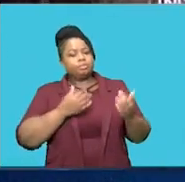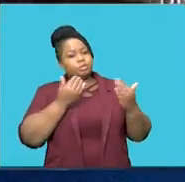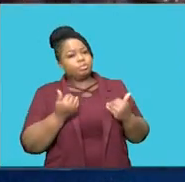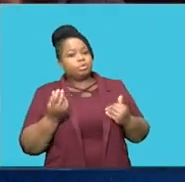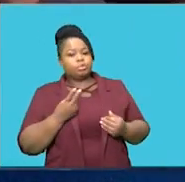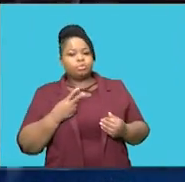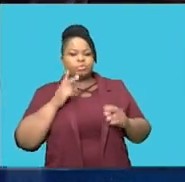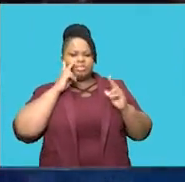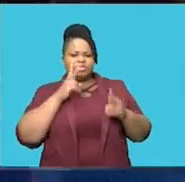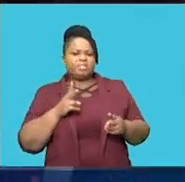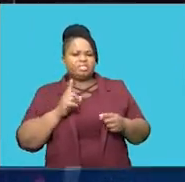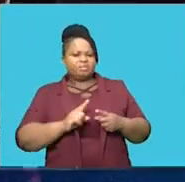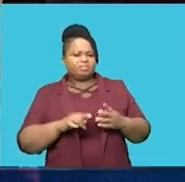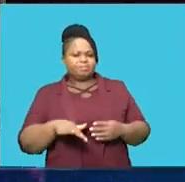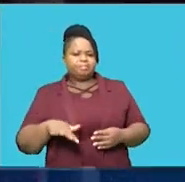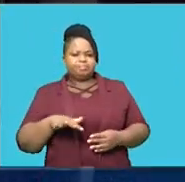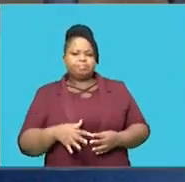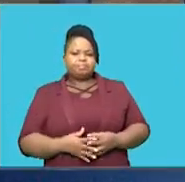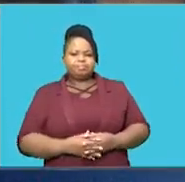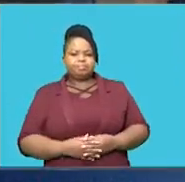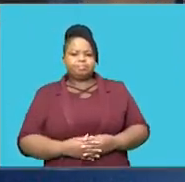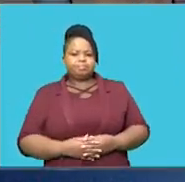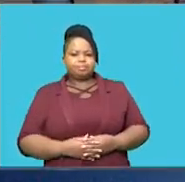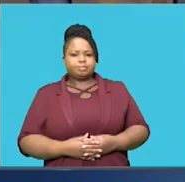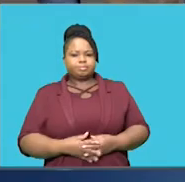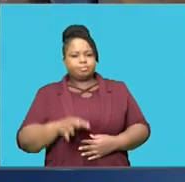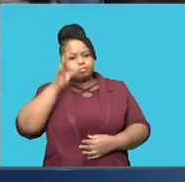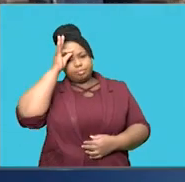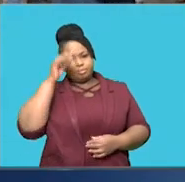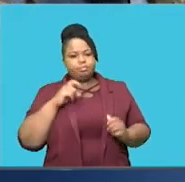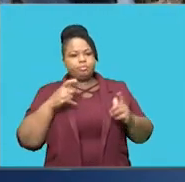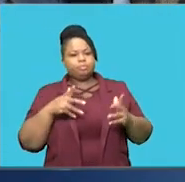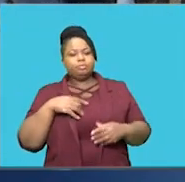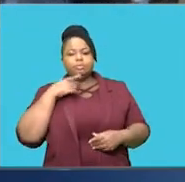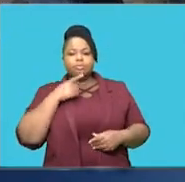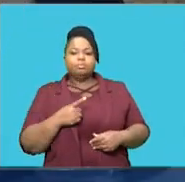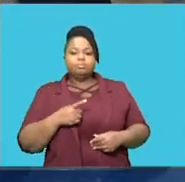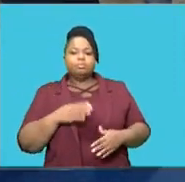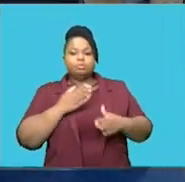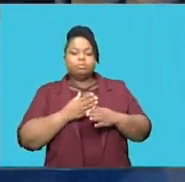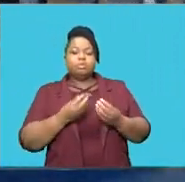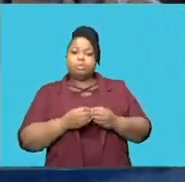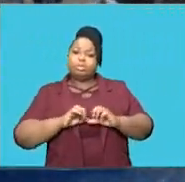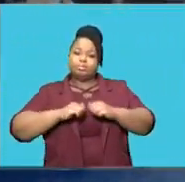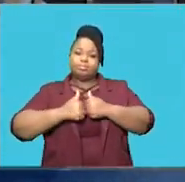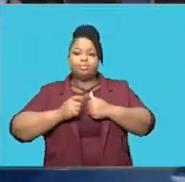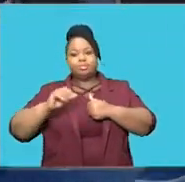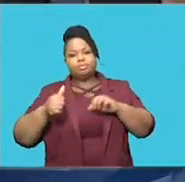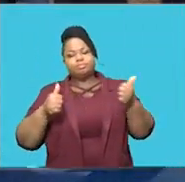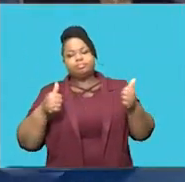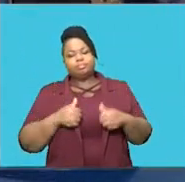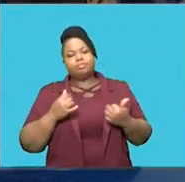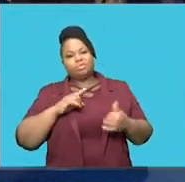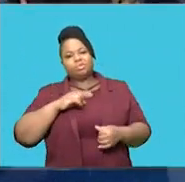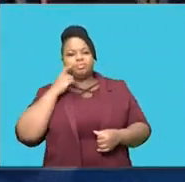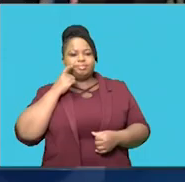go and visit those ones. Umkomishinala ukwathe ukusebenzisana nezinye iarhente kwenza ukuba eliphulo